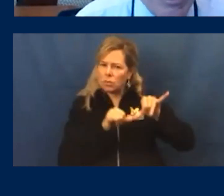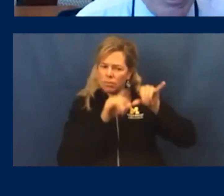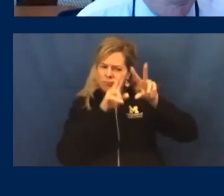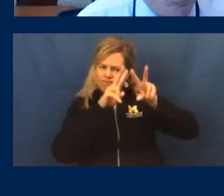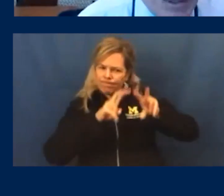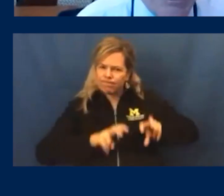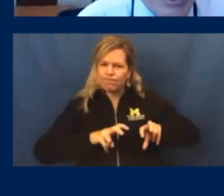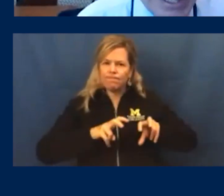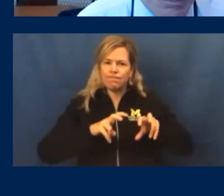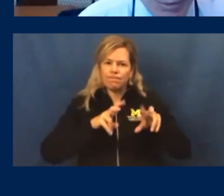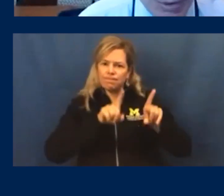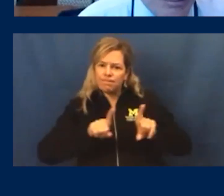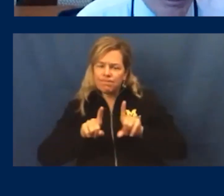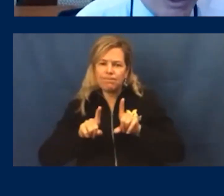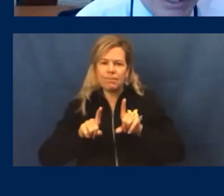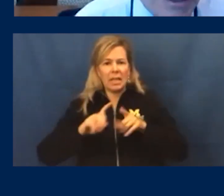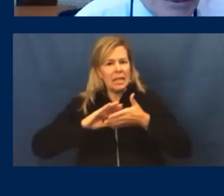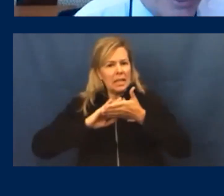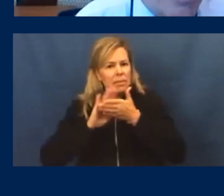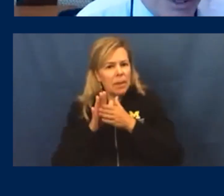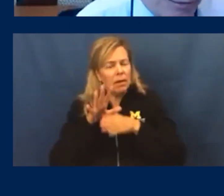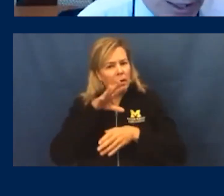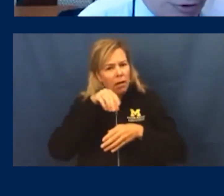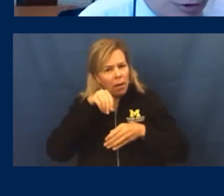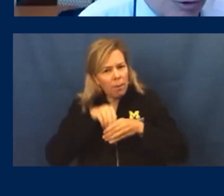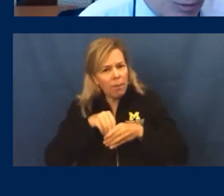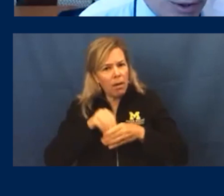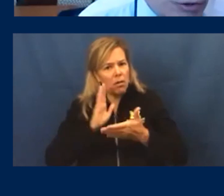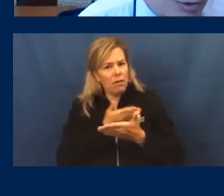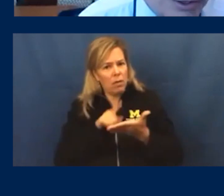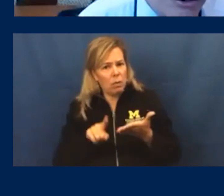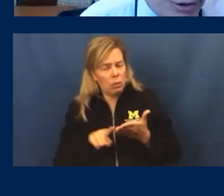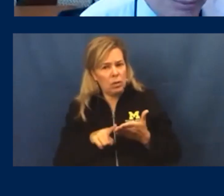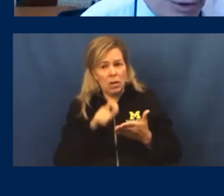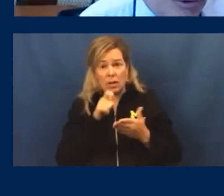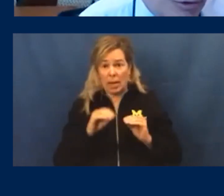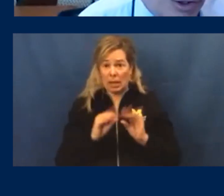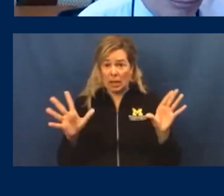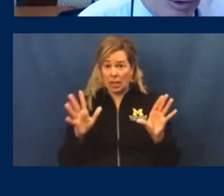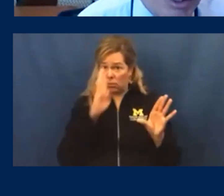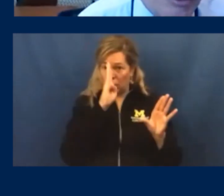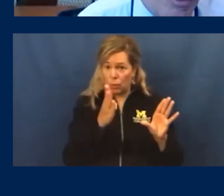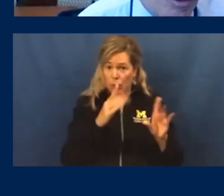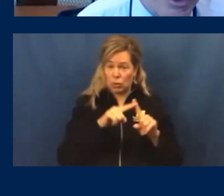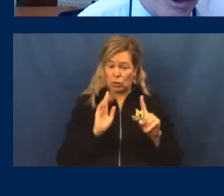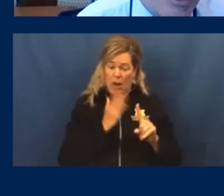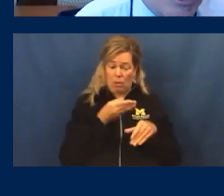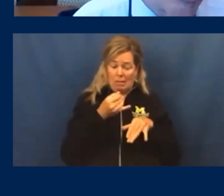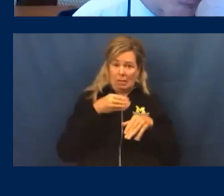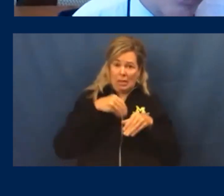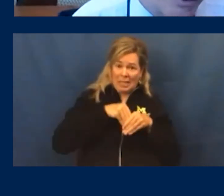our dashboard, and we want to make that transparent, not just to our internal leadership, but also to the community as a whole, that